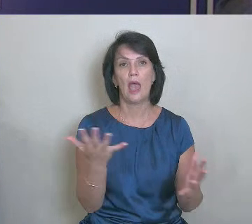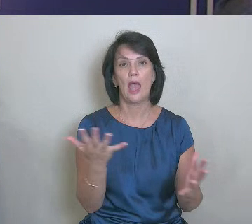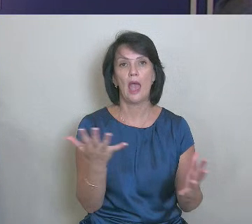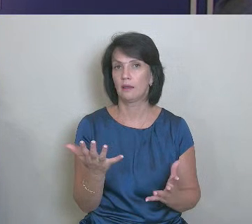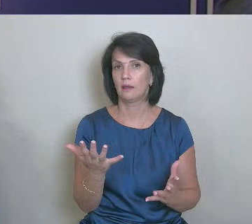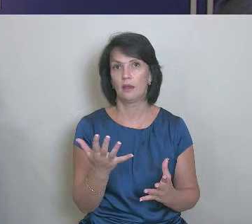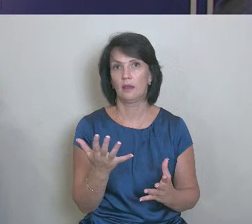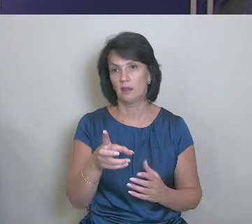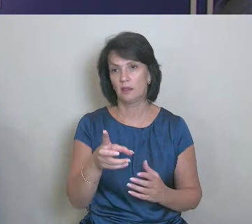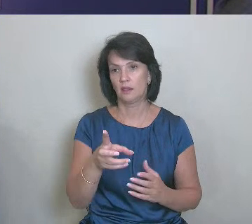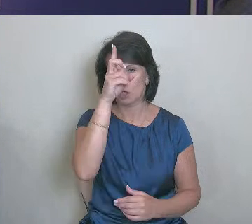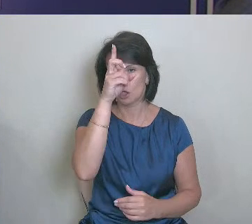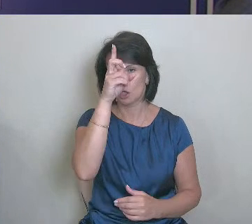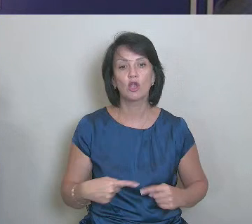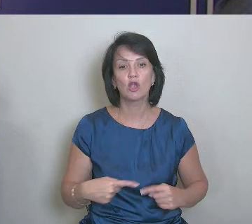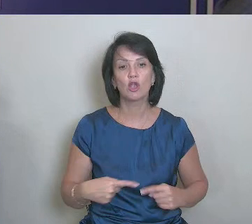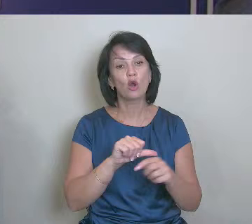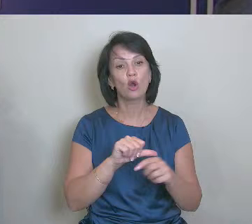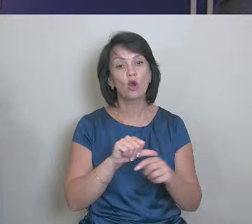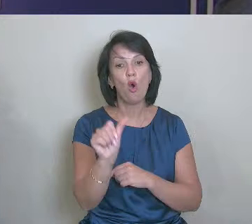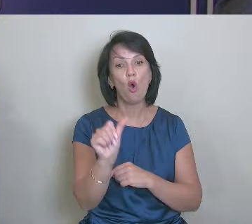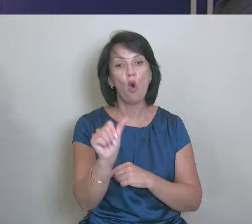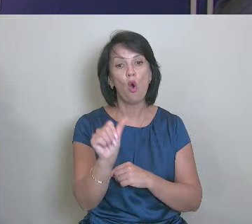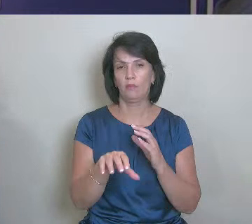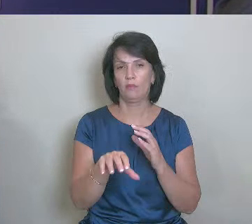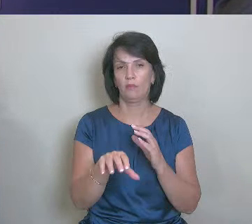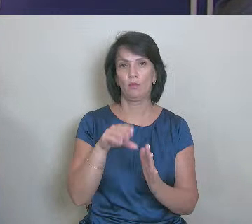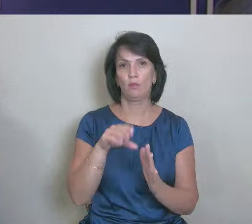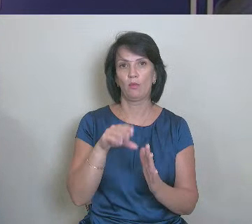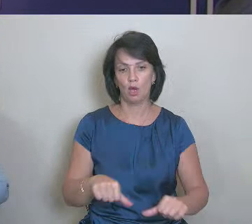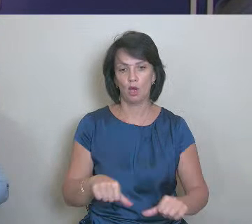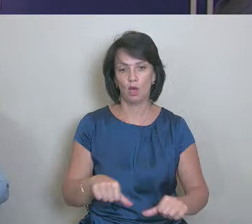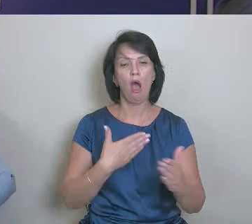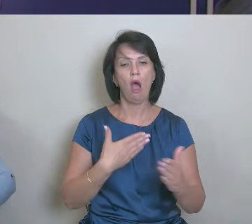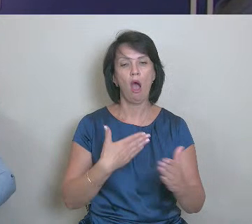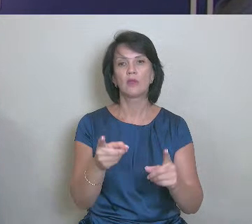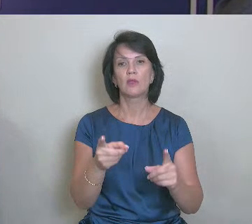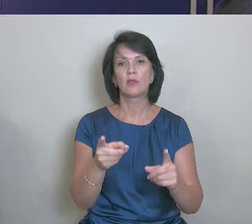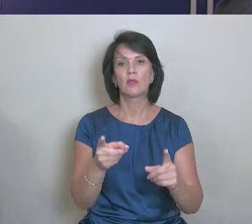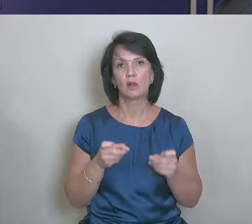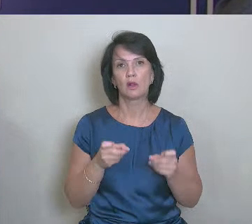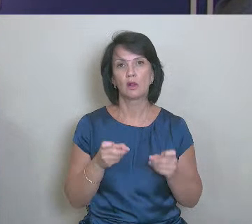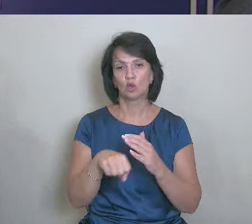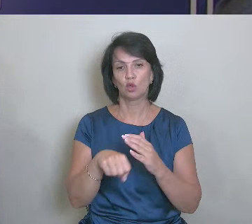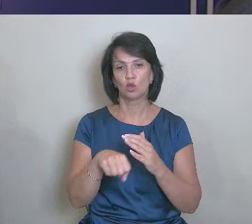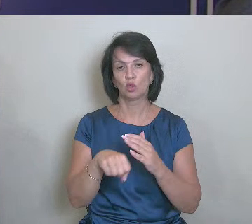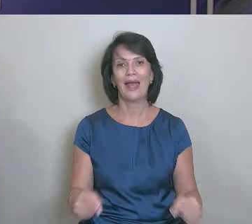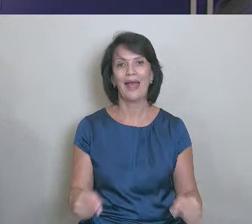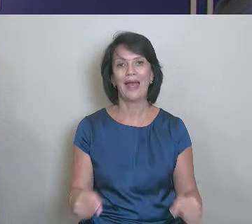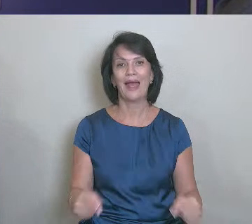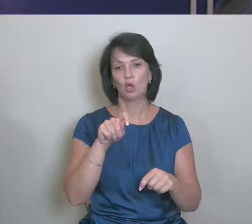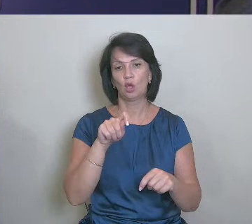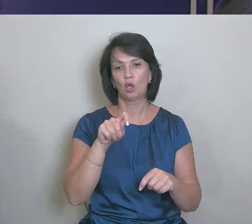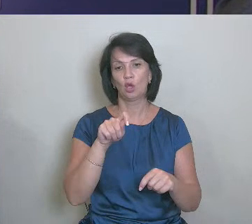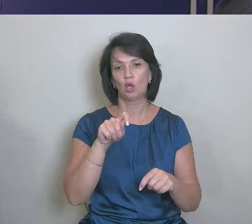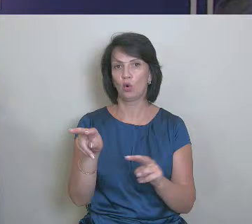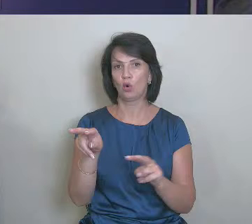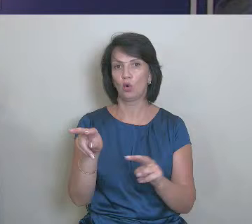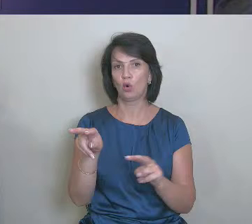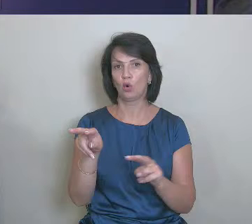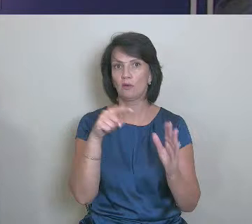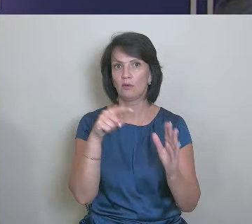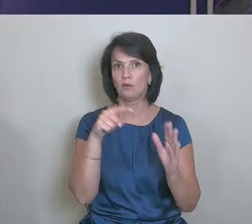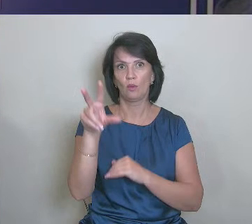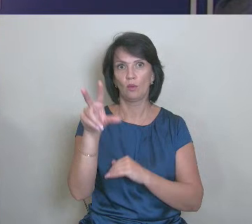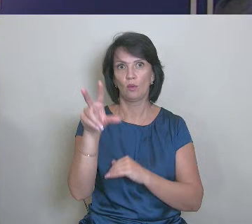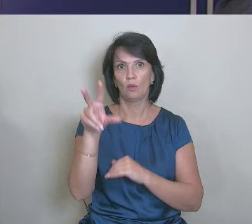mandates, and we'll also speak about other state authorities apart from election commissions that are actively engaged